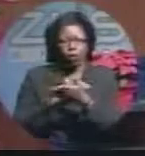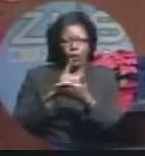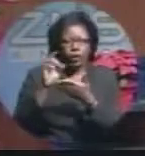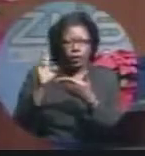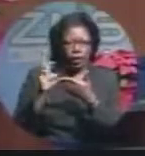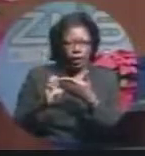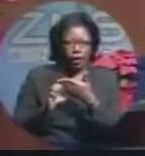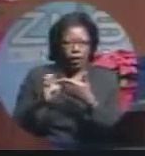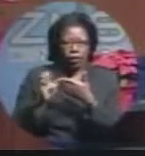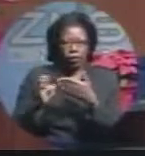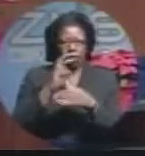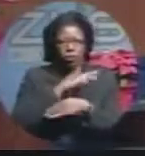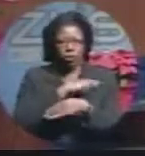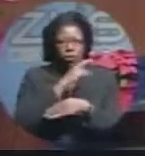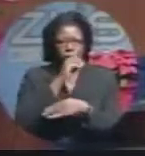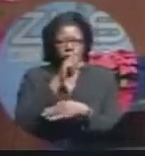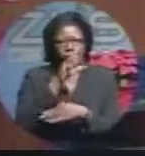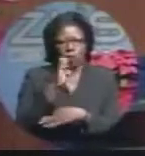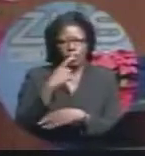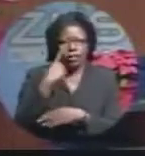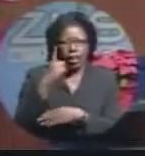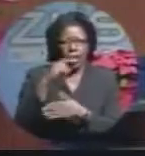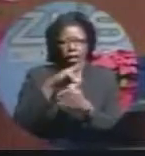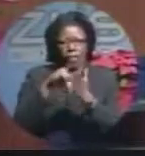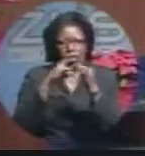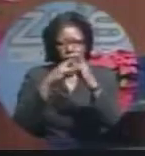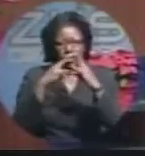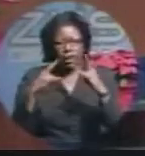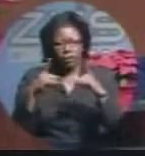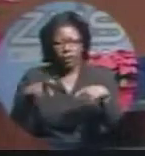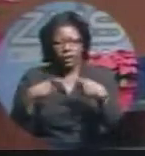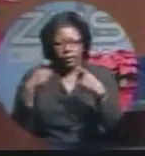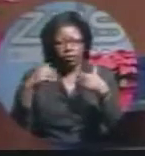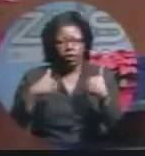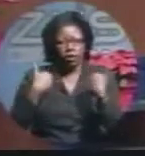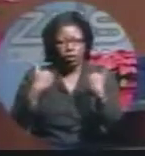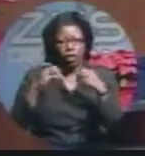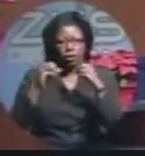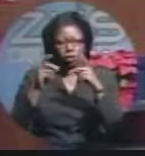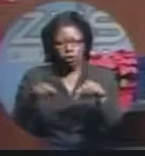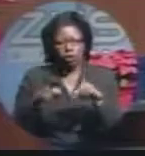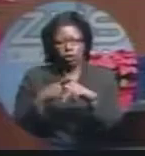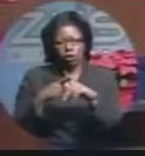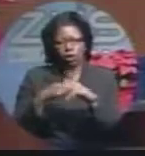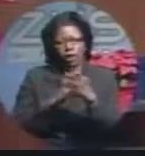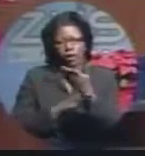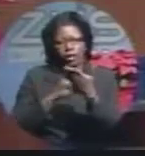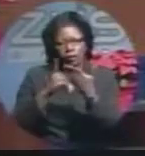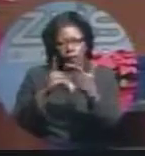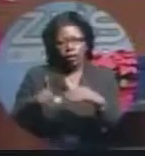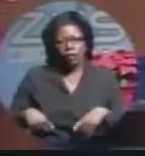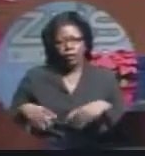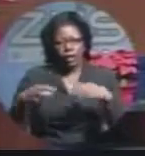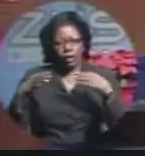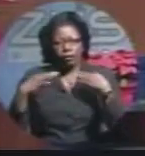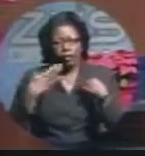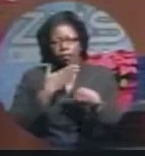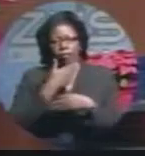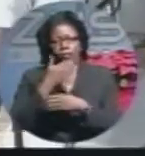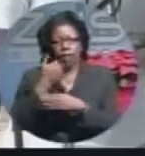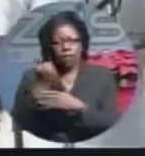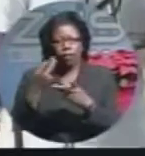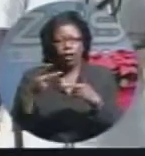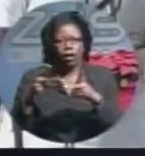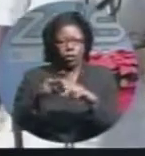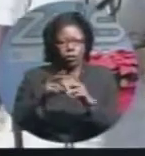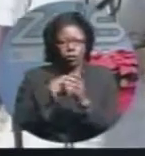Driving Range. Rolle says this camp is a great way to provide our youth with the opportunity to develop life-enhancing values. I